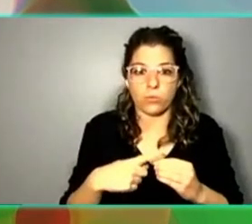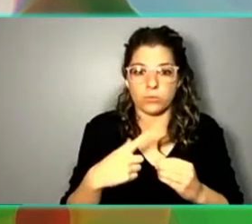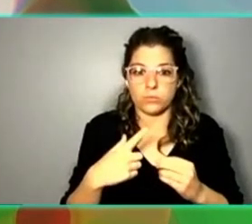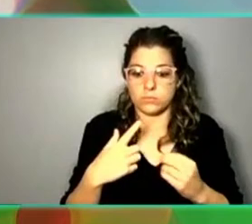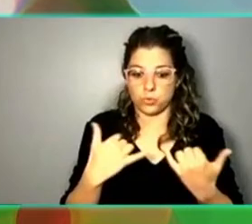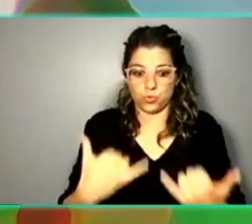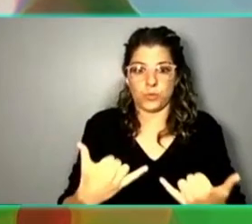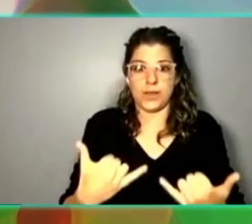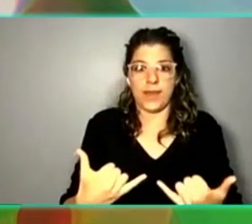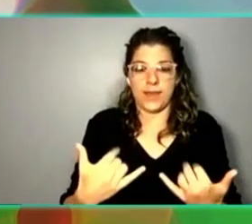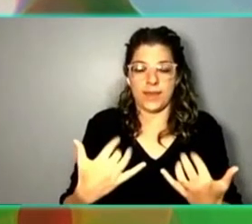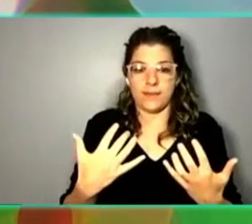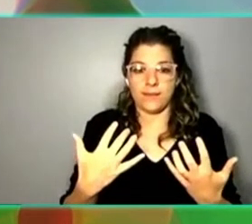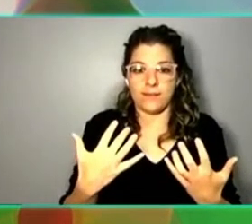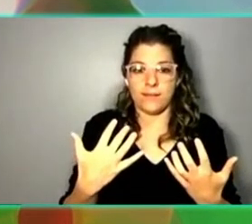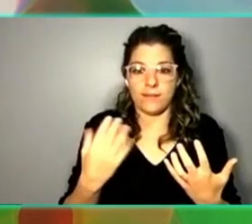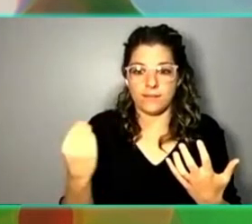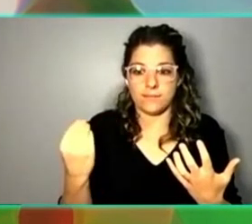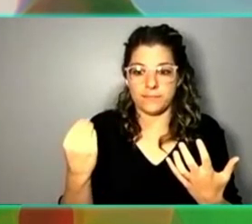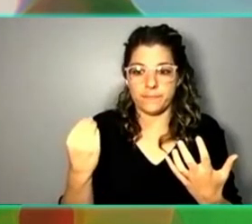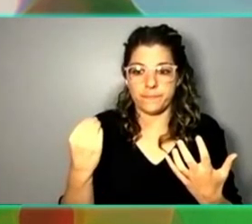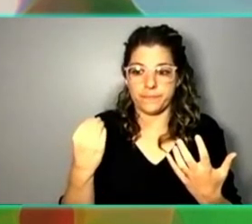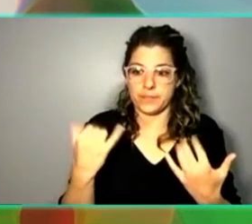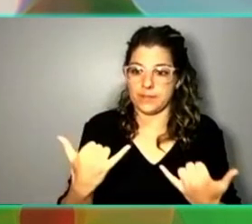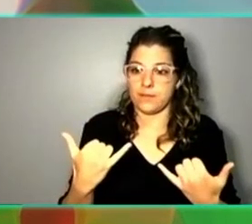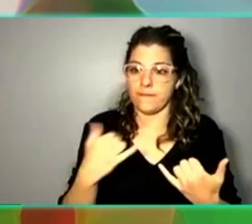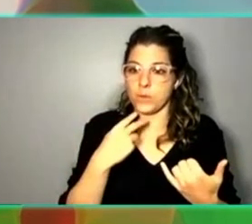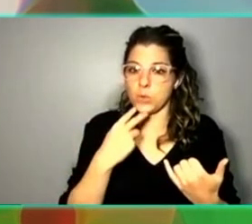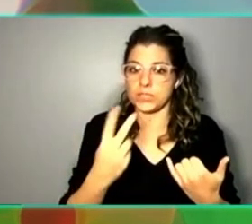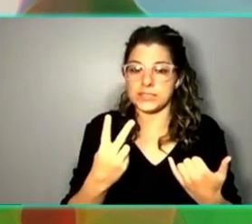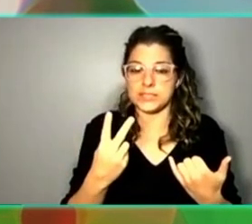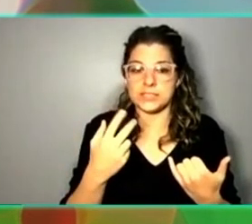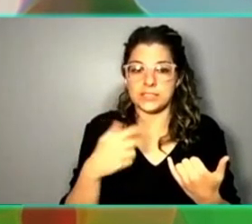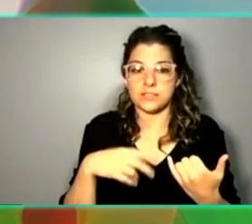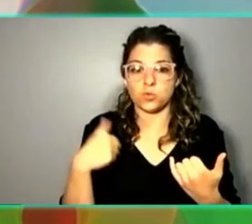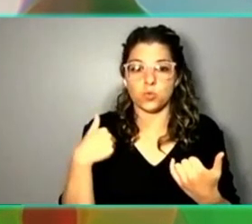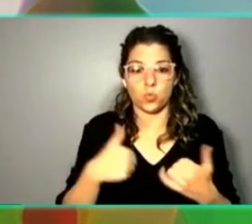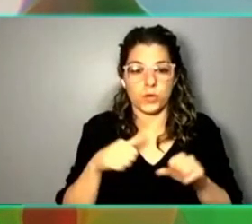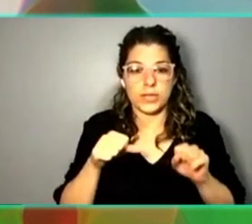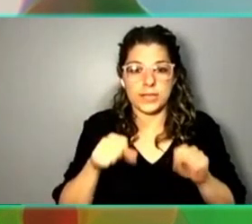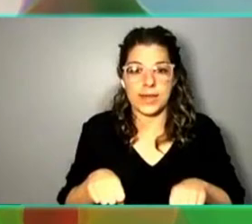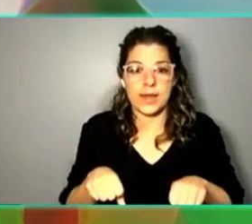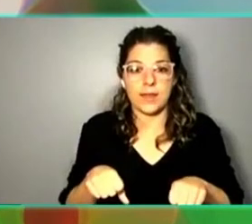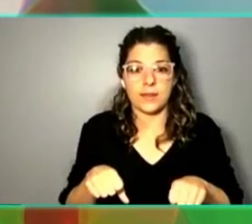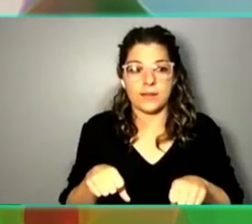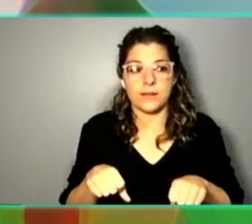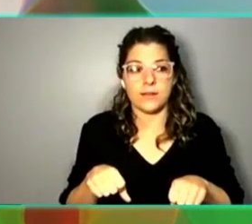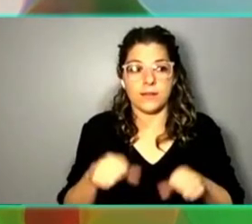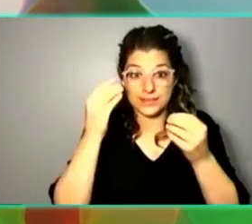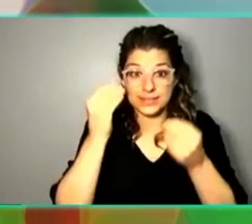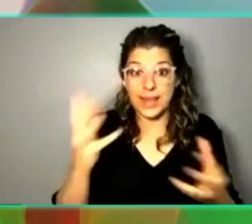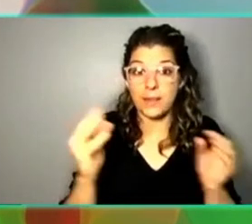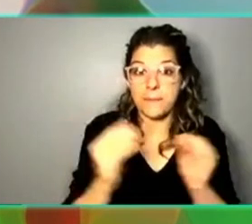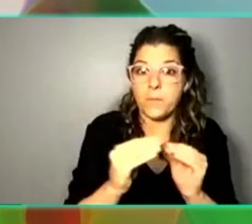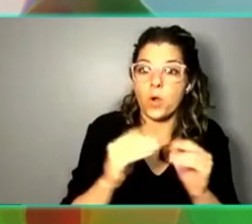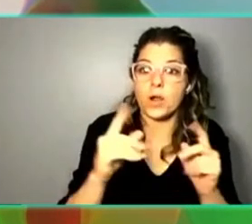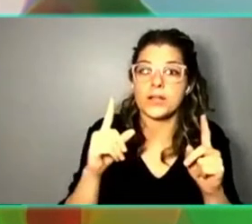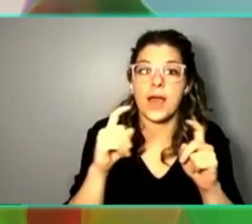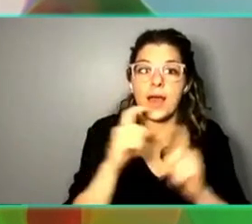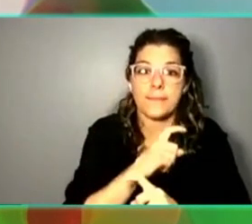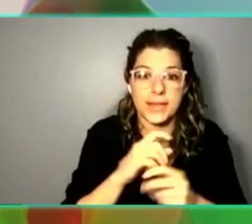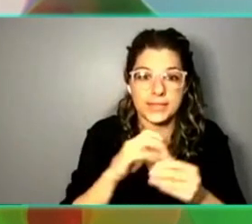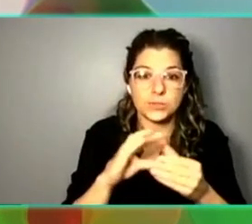today and contemporary voices is that we're able to tell more complex stories.